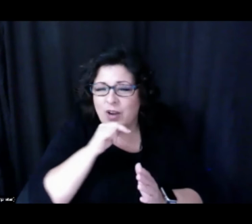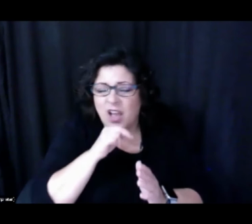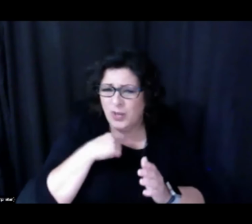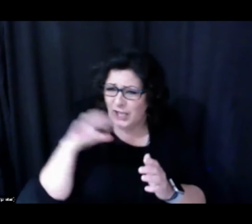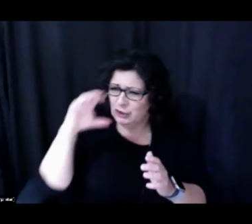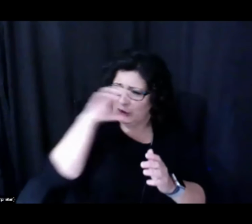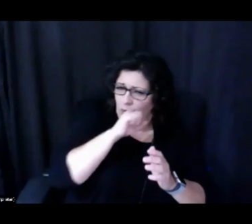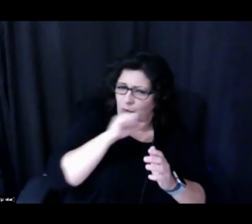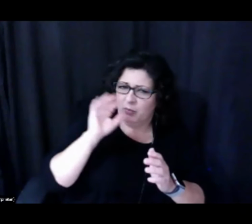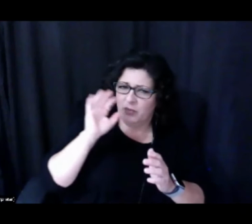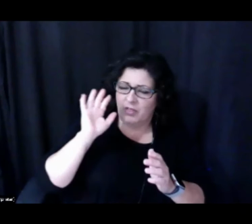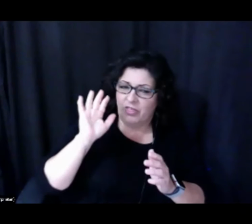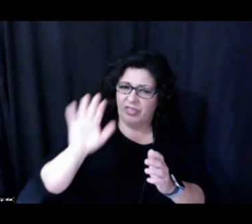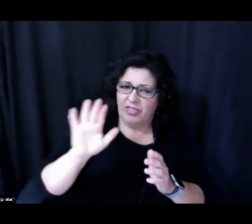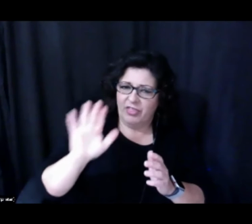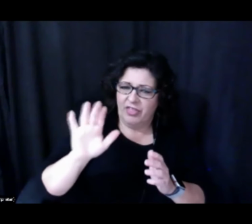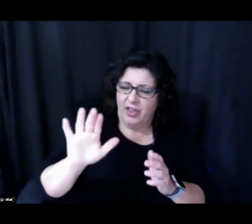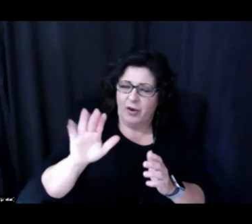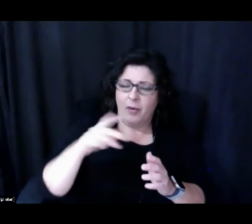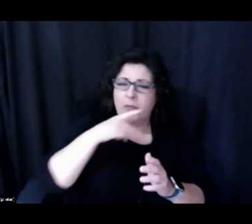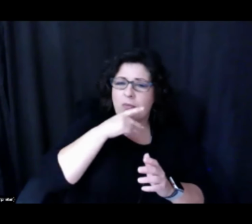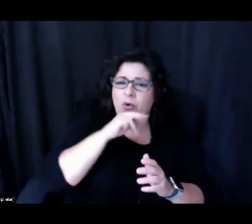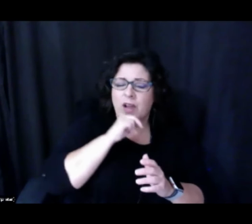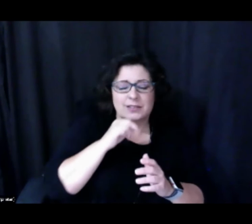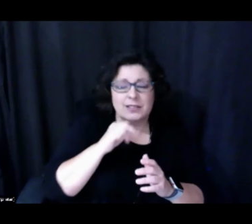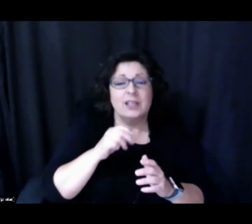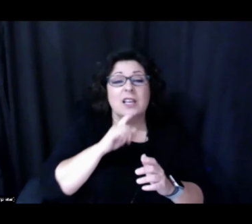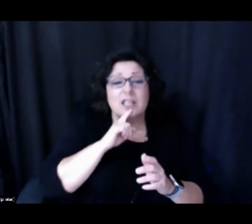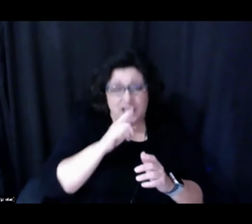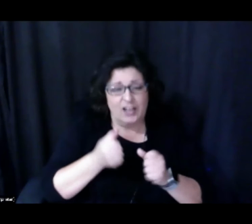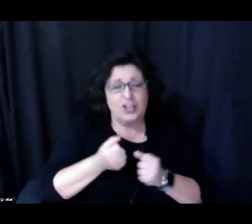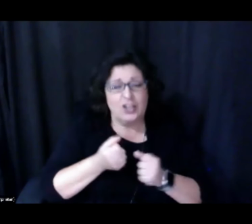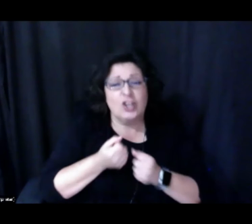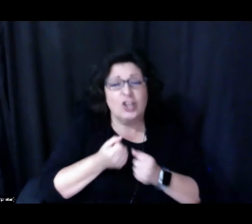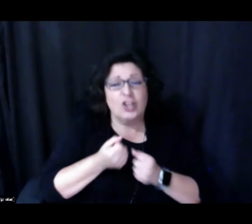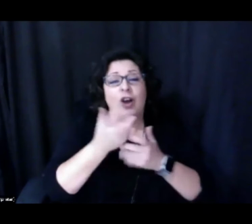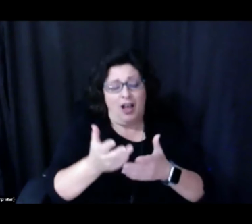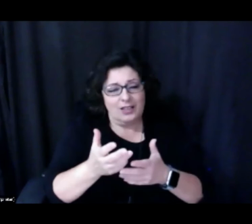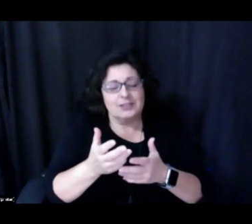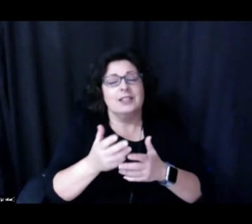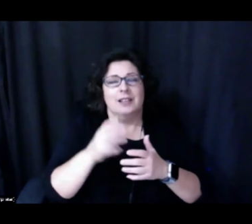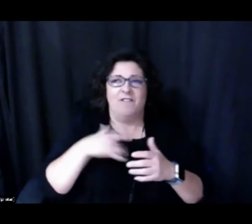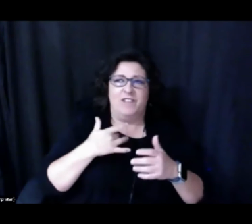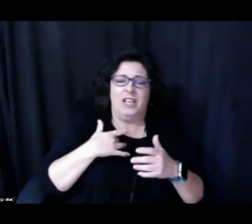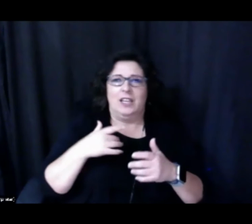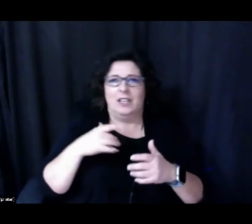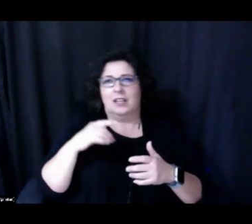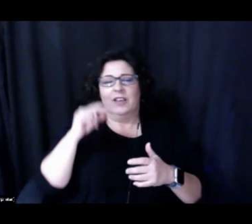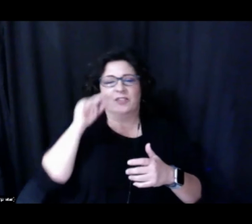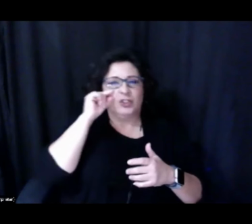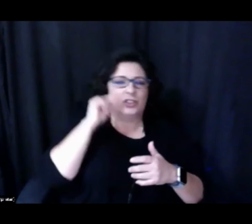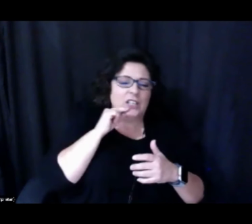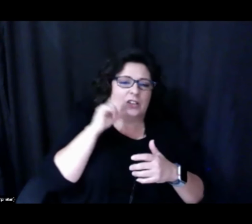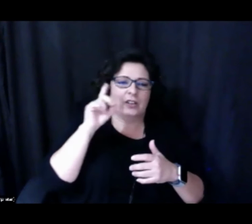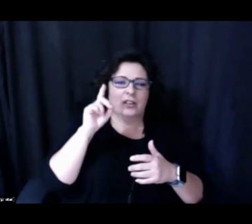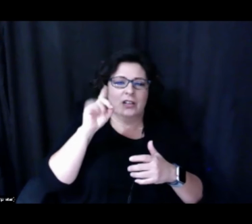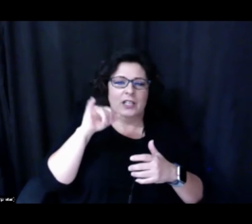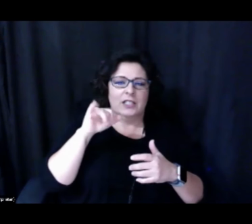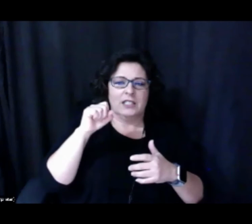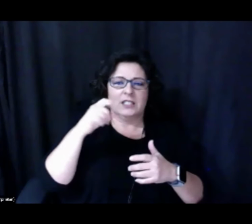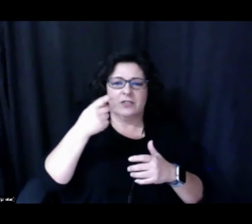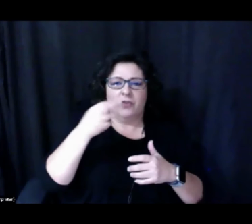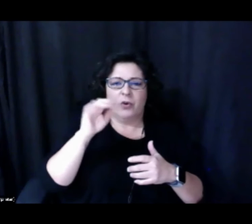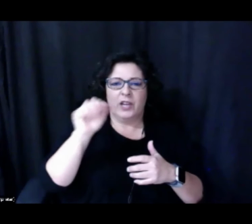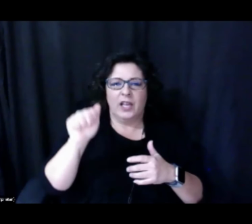someone's pronouns can absolutely trigger gender dysphoria. And so asking can be a little bit more